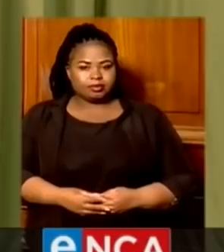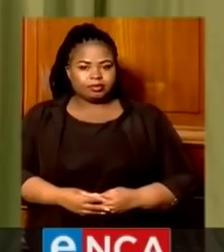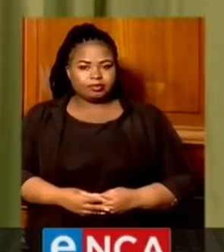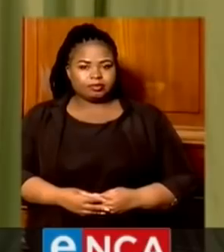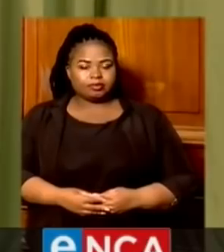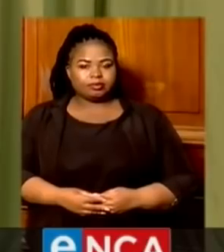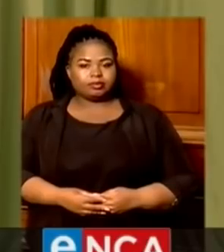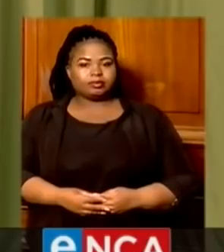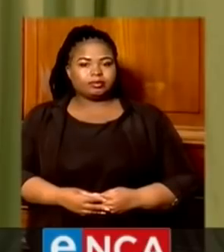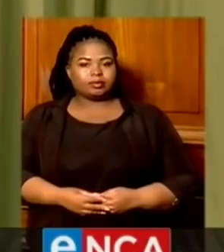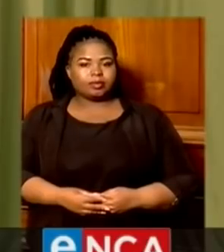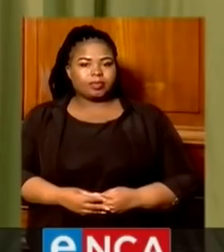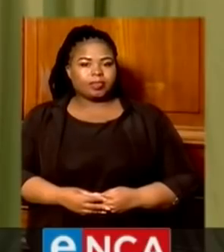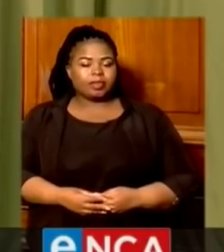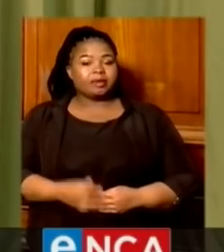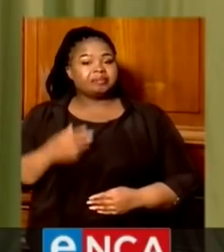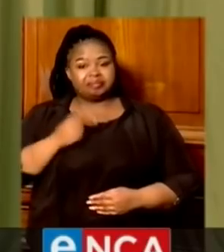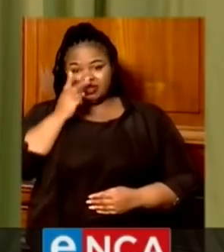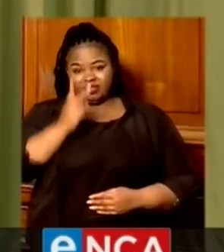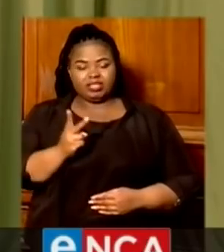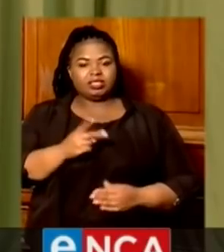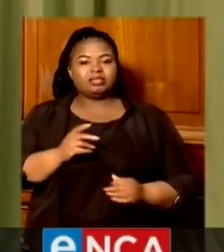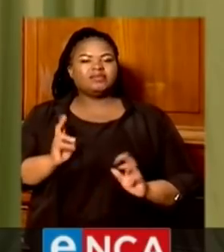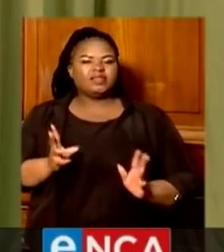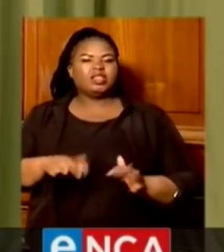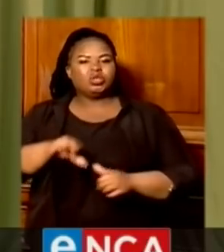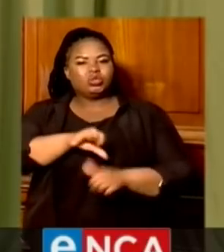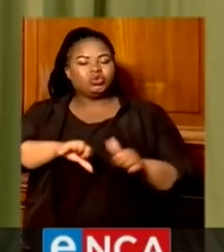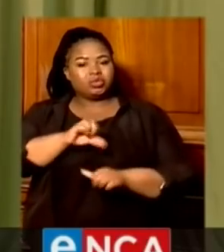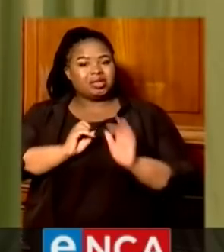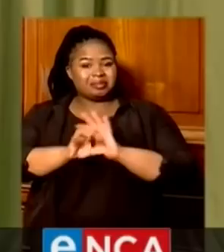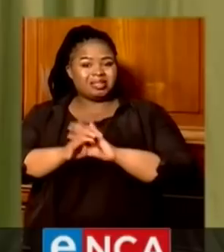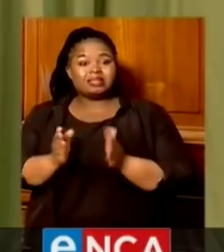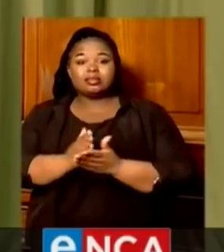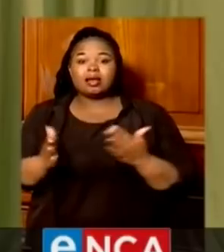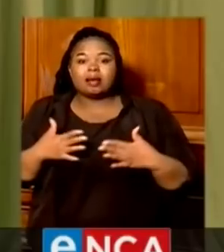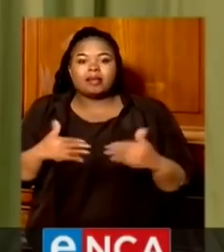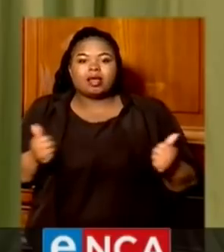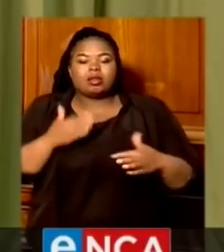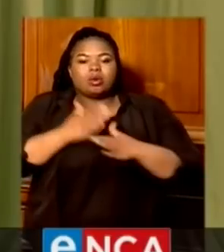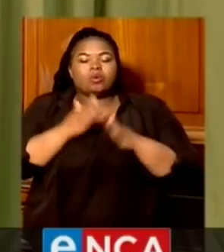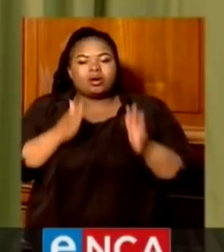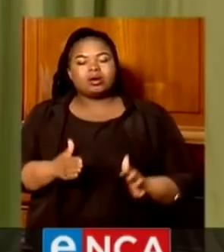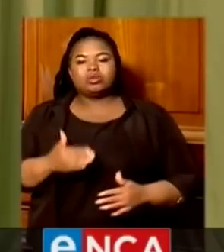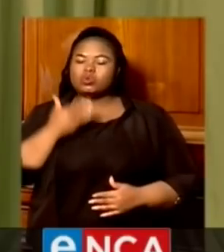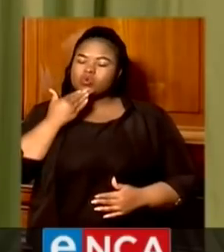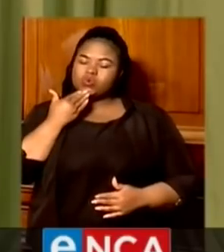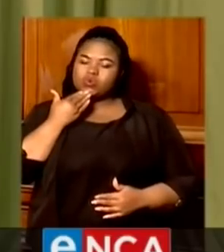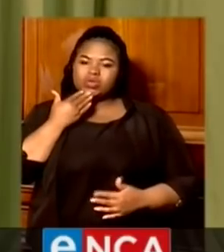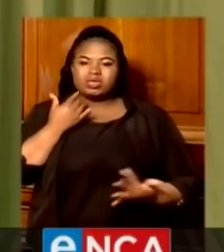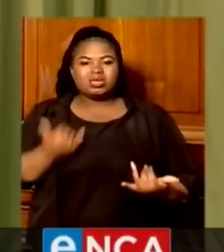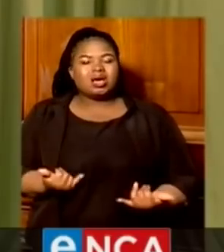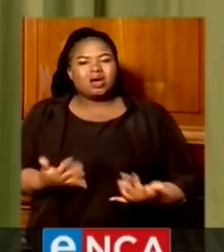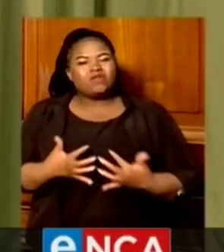I've seen on the social media a number of people who have posted, who are health workers, who have just been frustrated by the